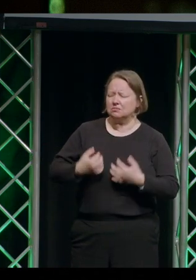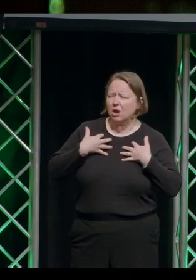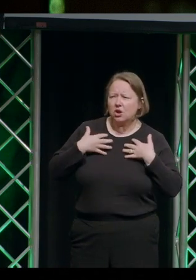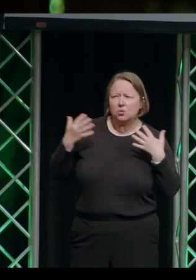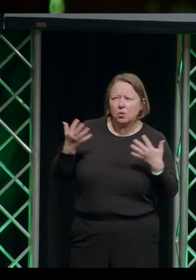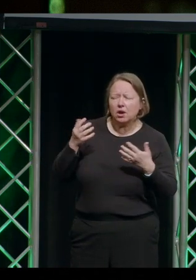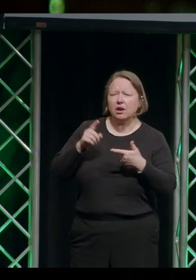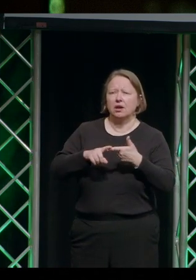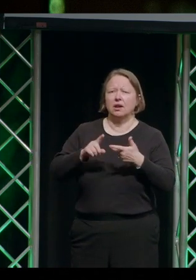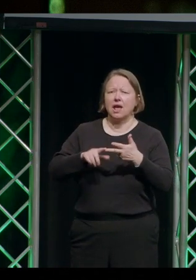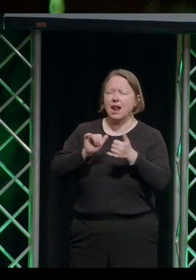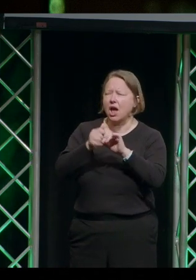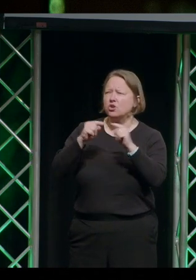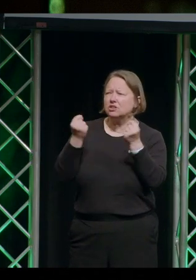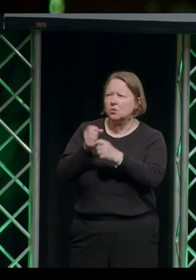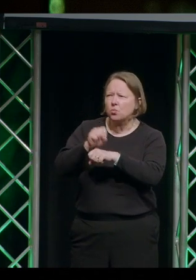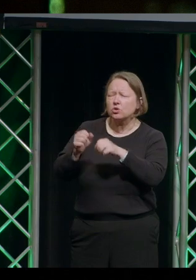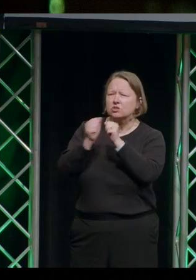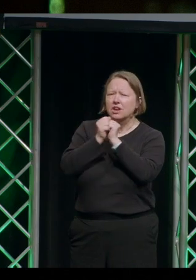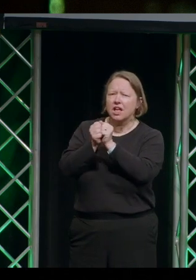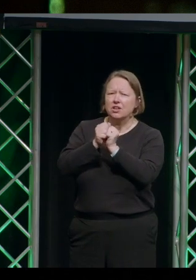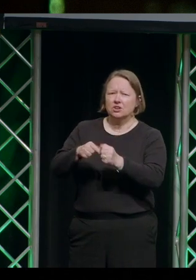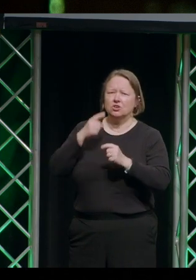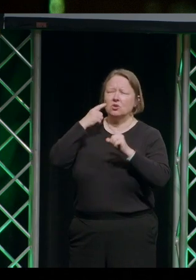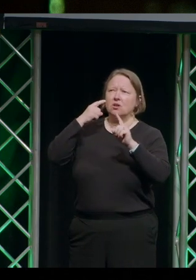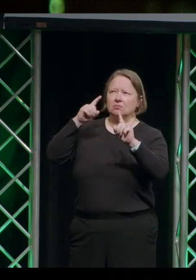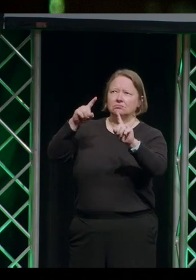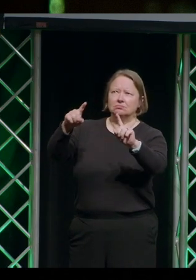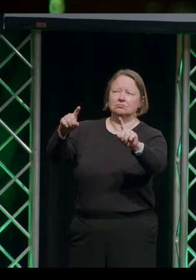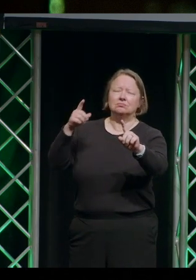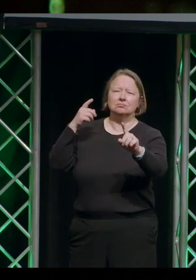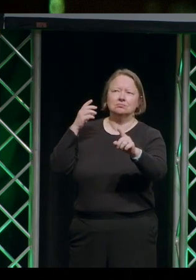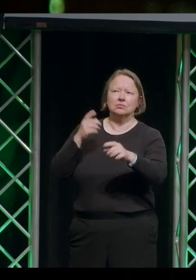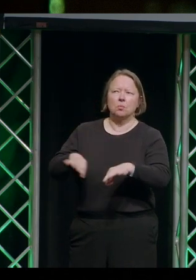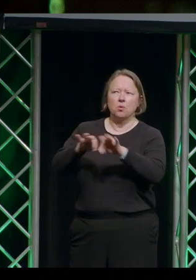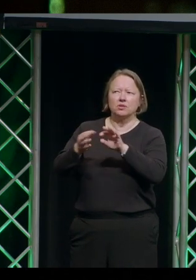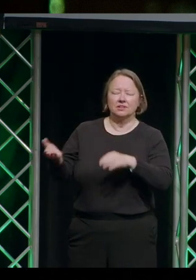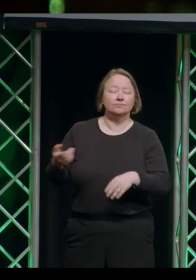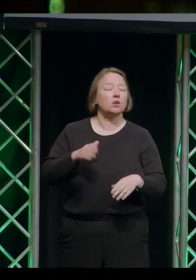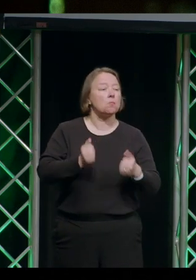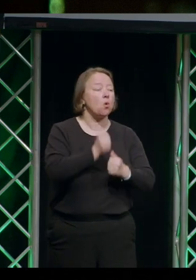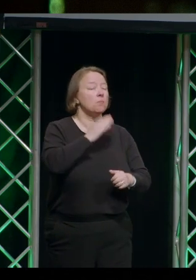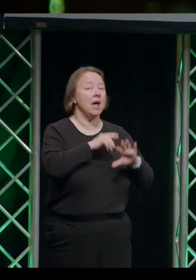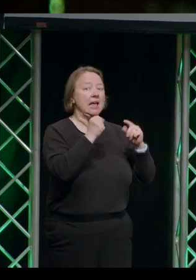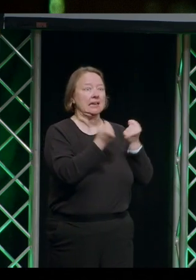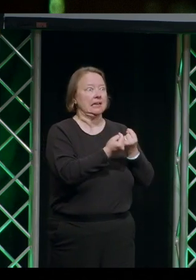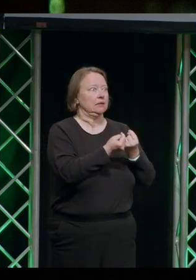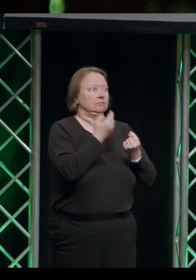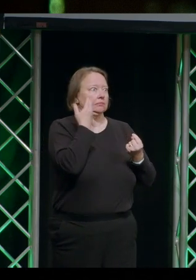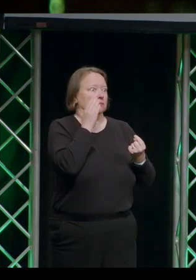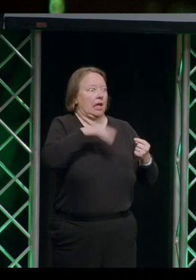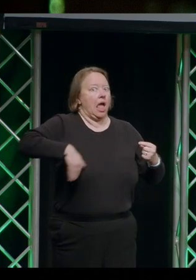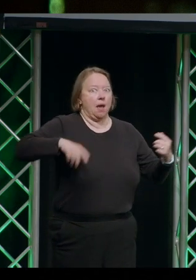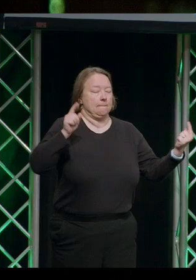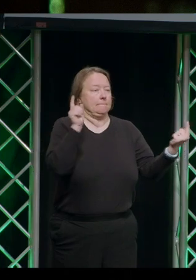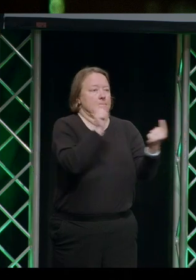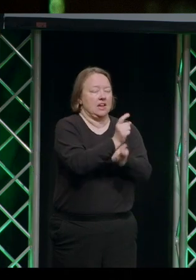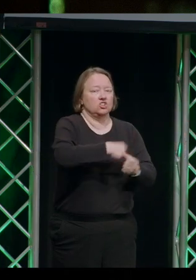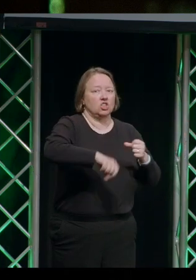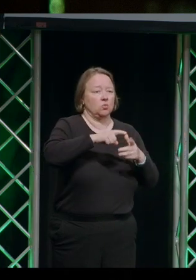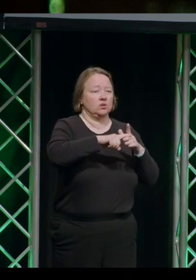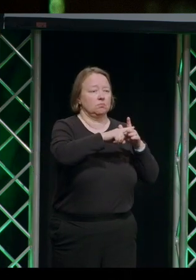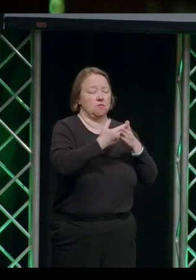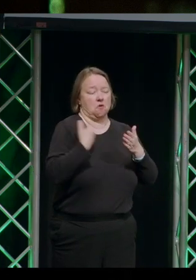you worked together as a team to achieve something so important. Right. A majority of my team actually never knew each other before we started this